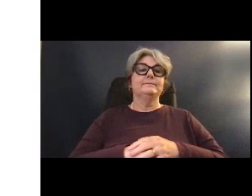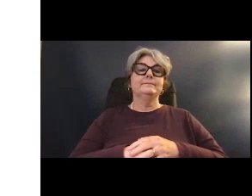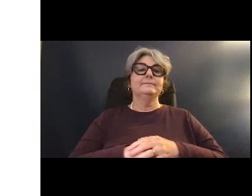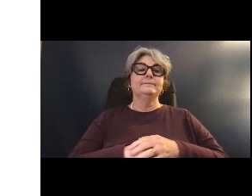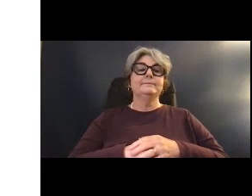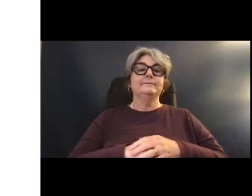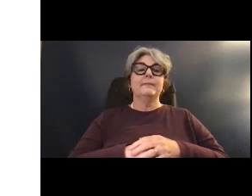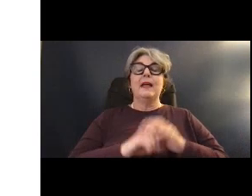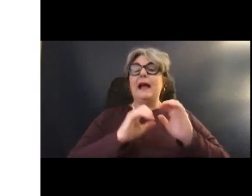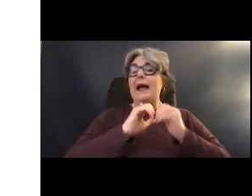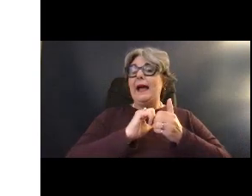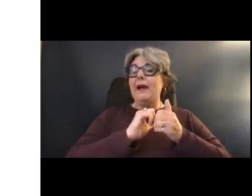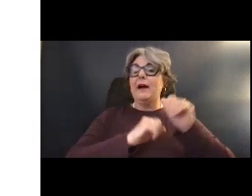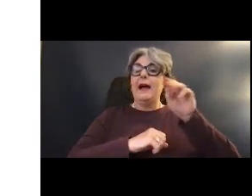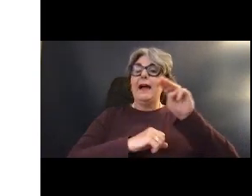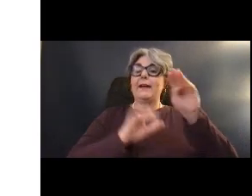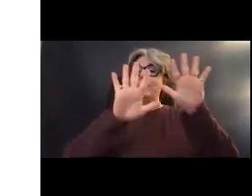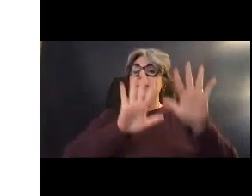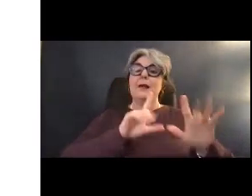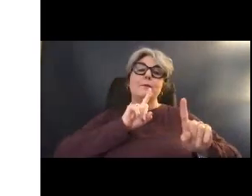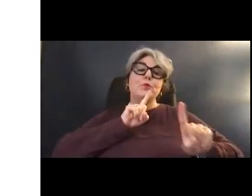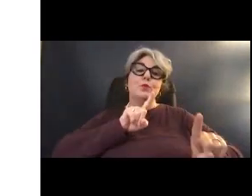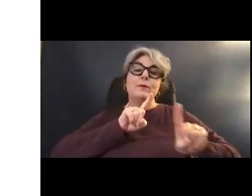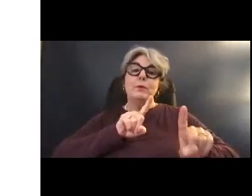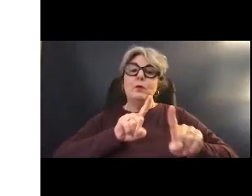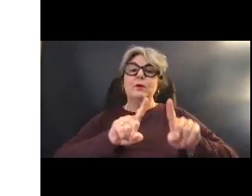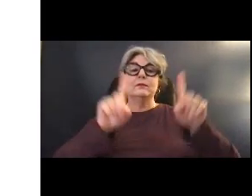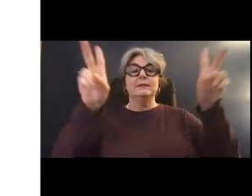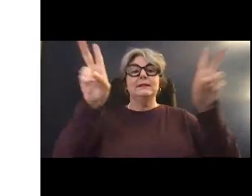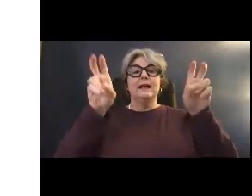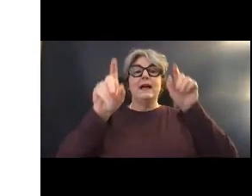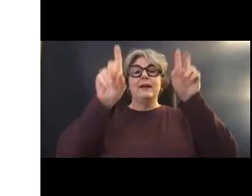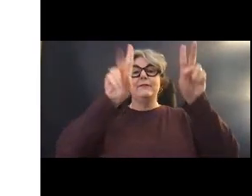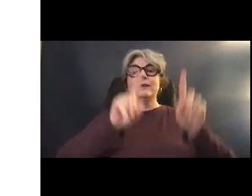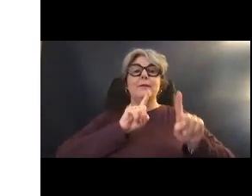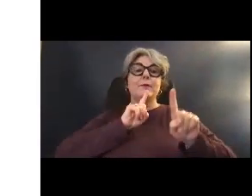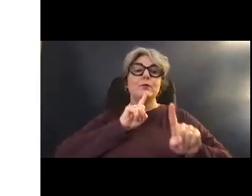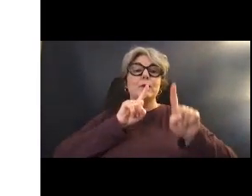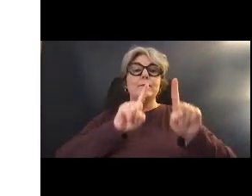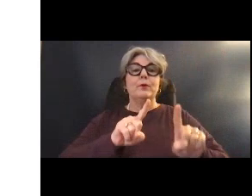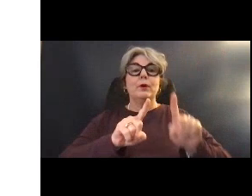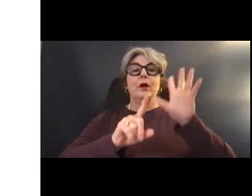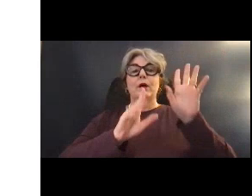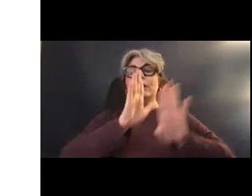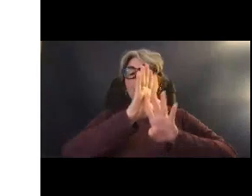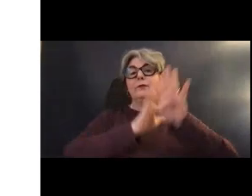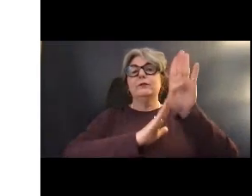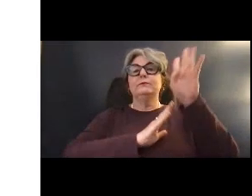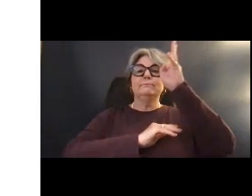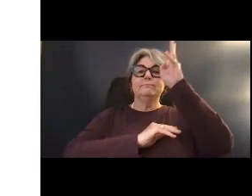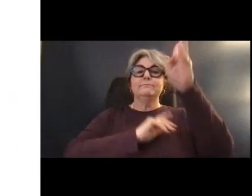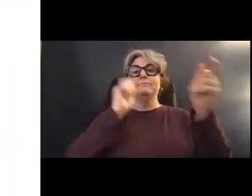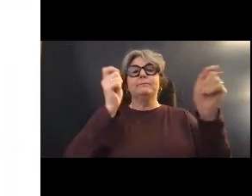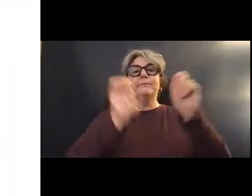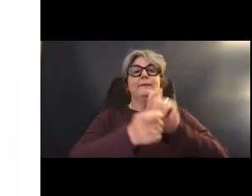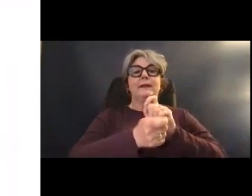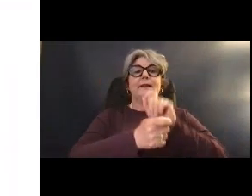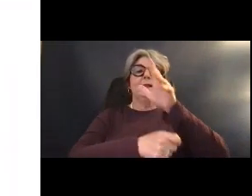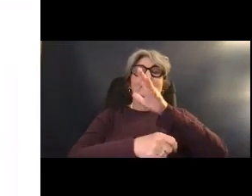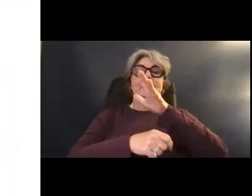This will be done through the Aim for Climate report, which is titled Aim for Climate Report: Cultivating Transformative Investments in Climate